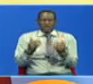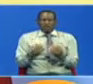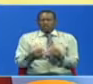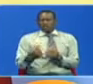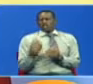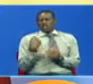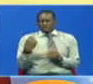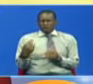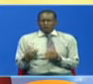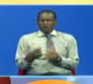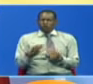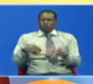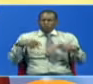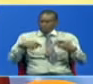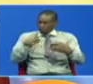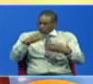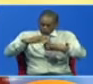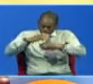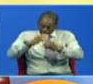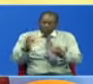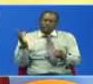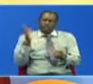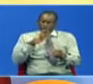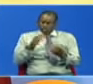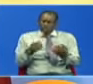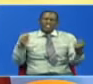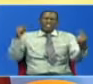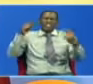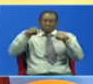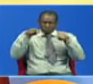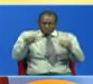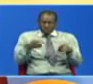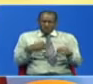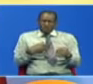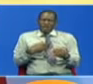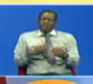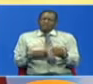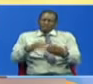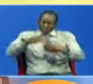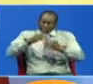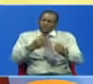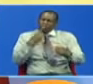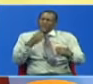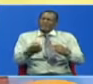number of tests that we have carried out so far is